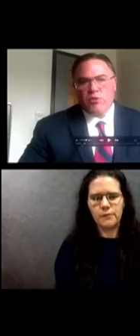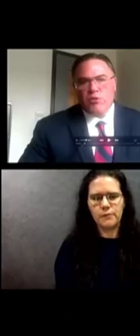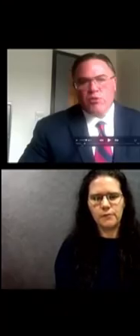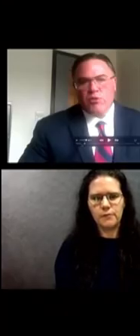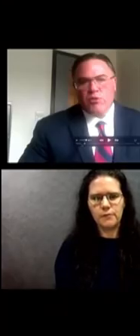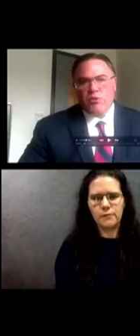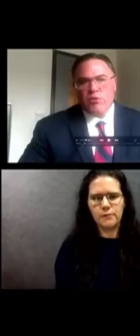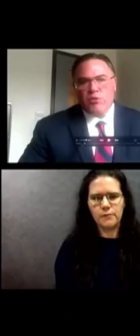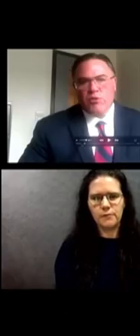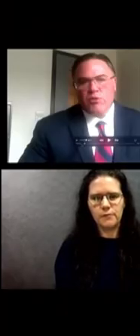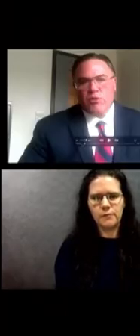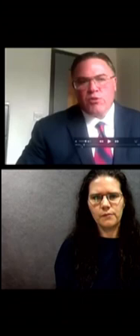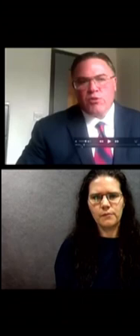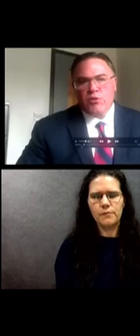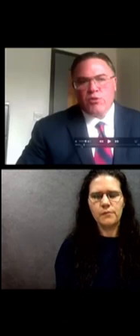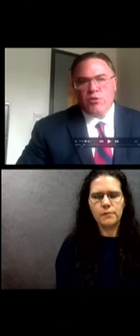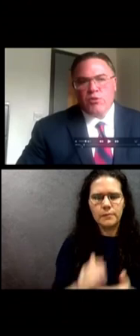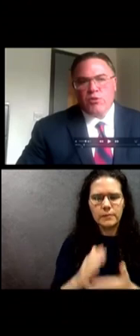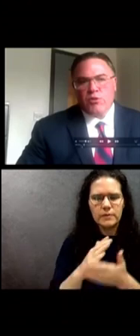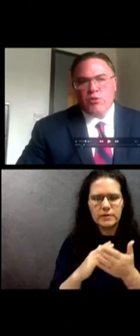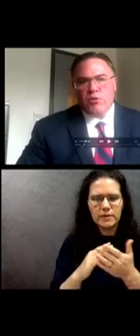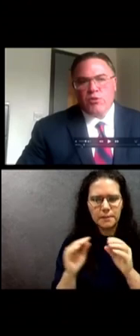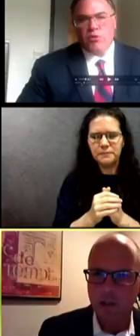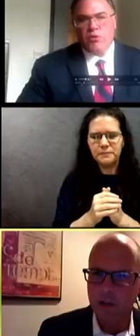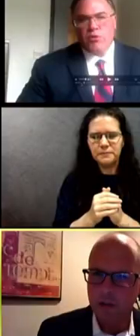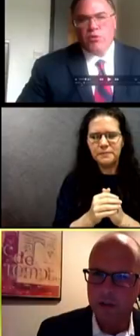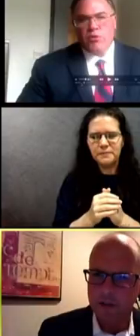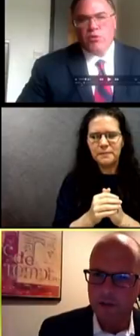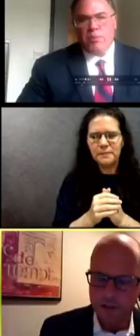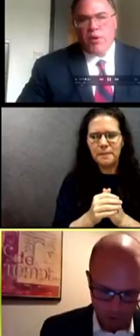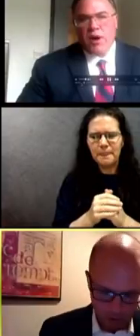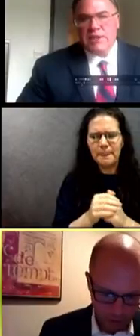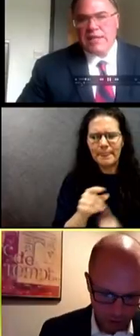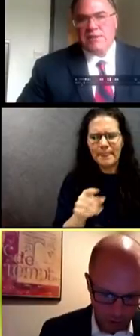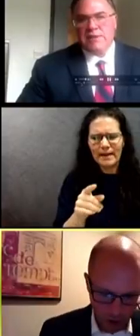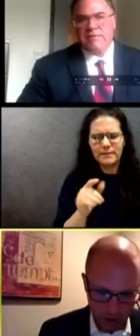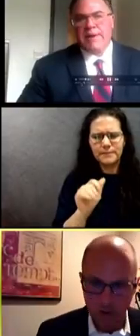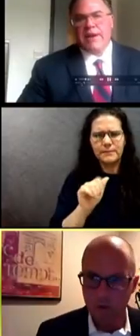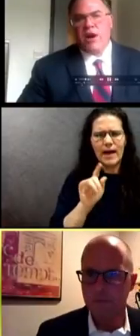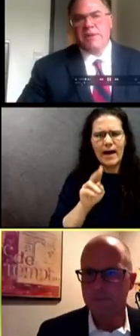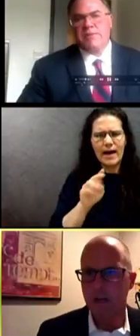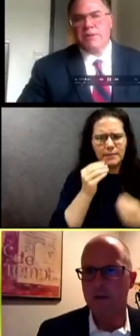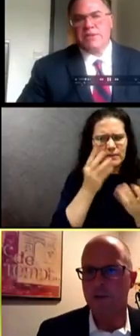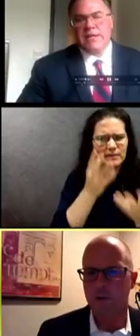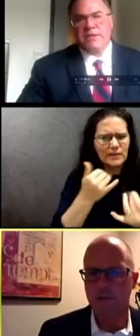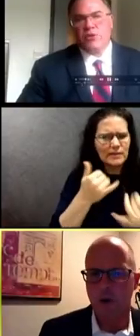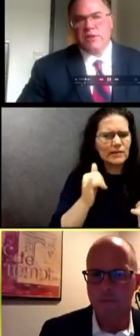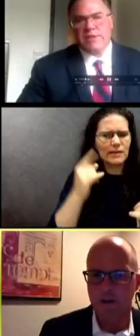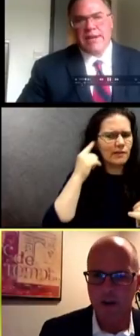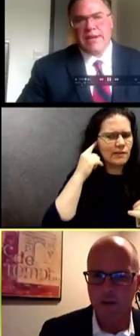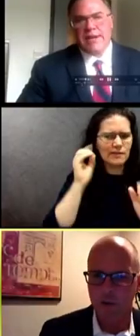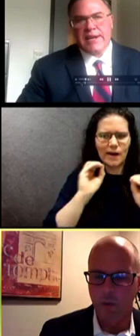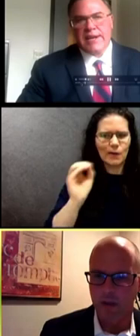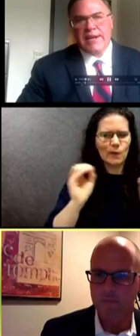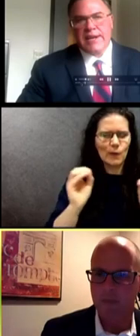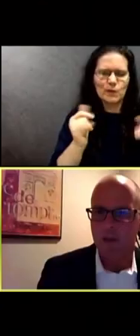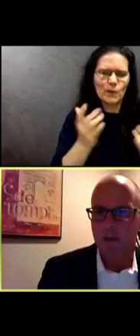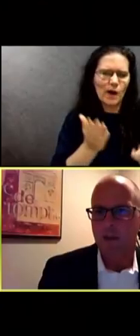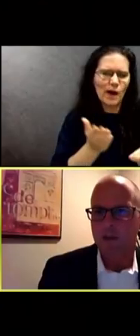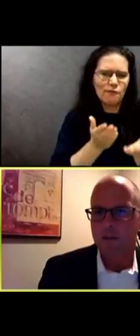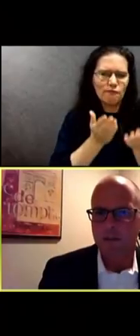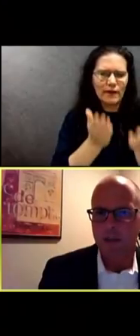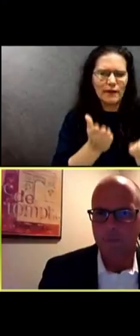Lieutenant Pedrini, there's still no audio coming through, so I'm going to recommend we